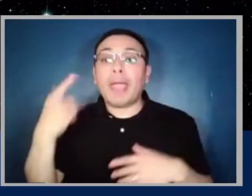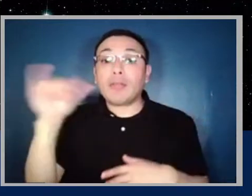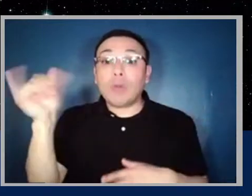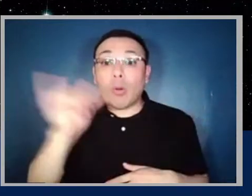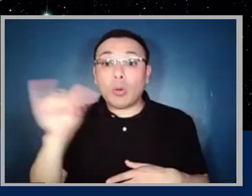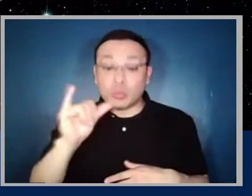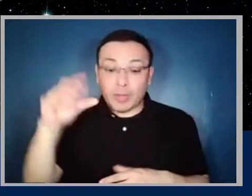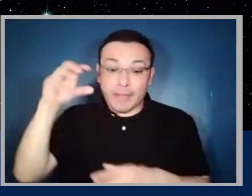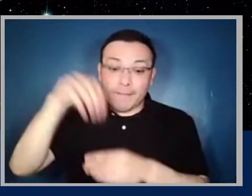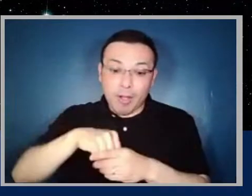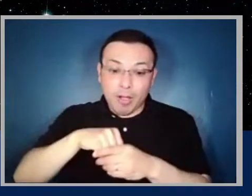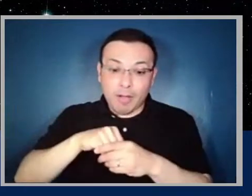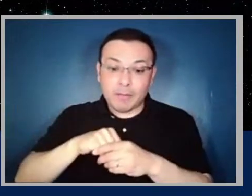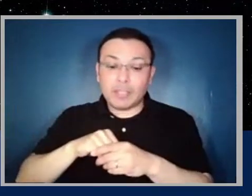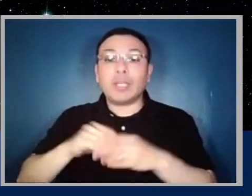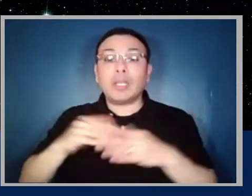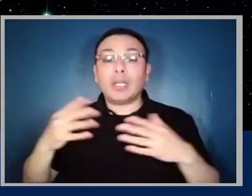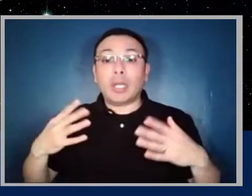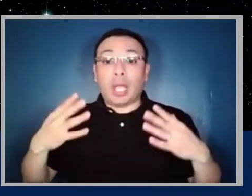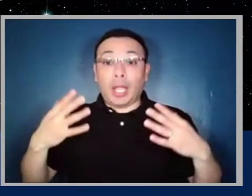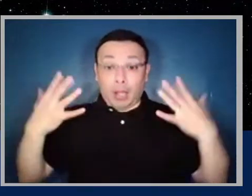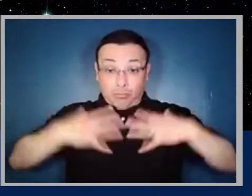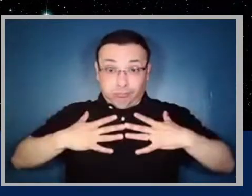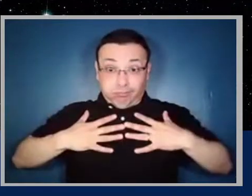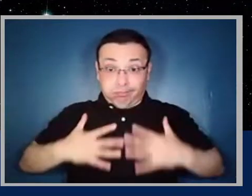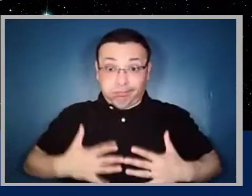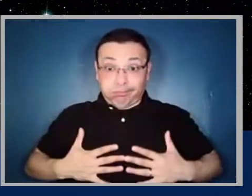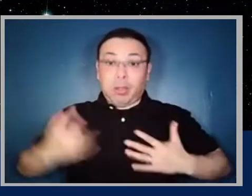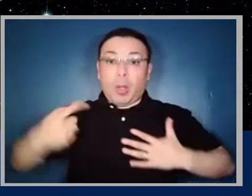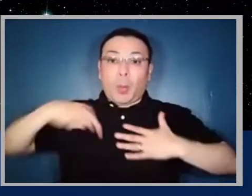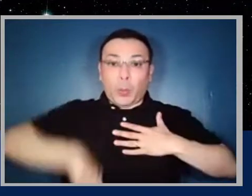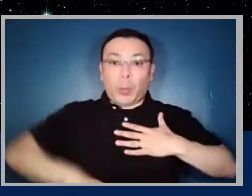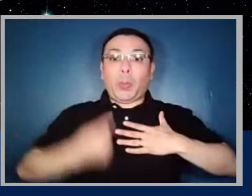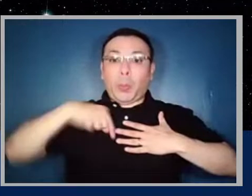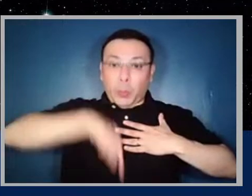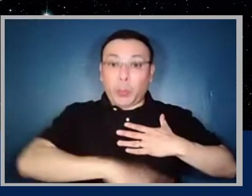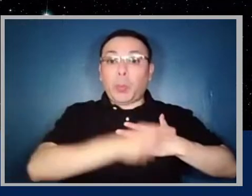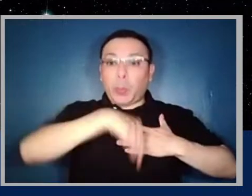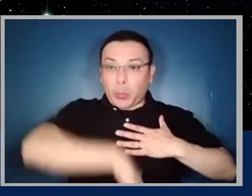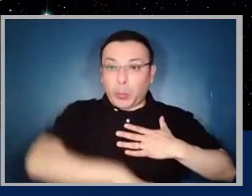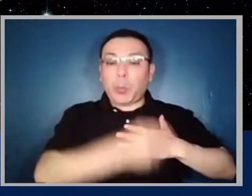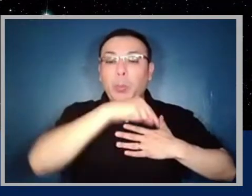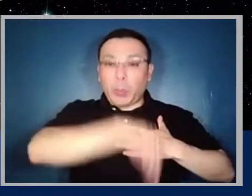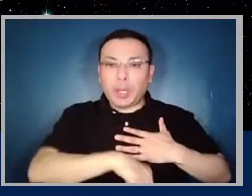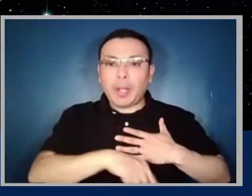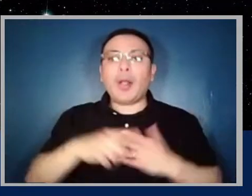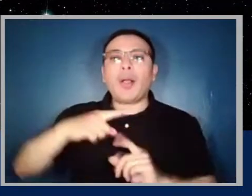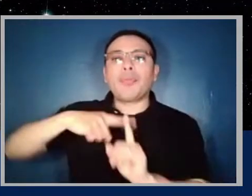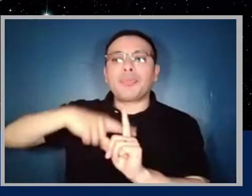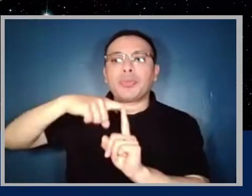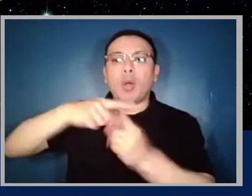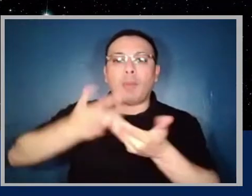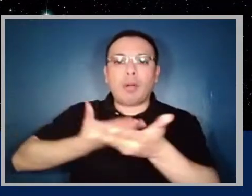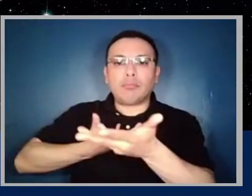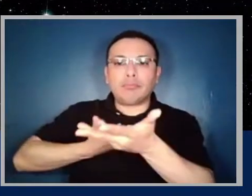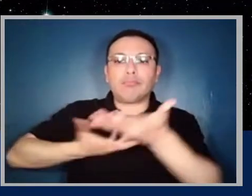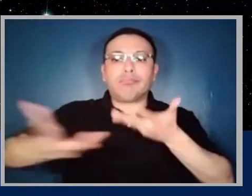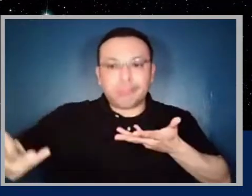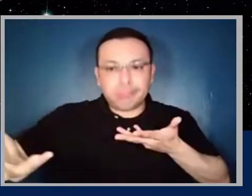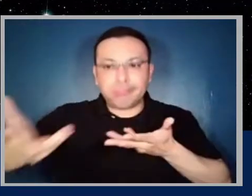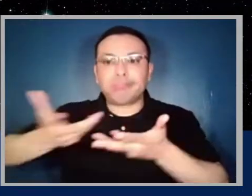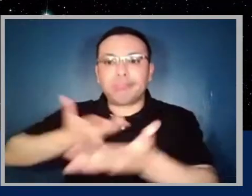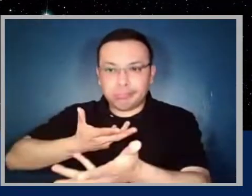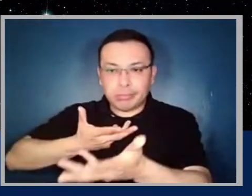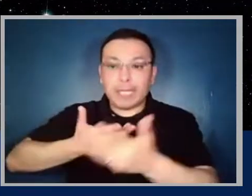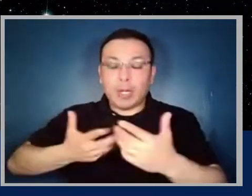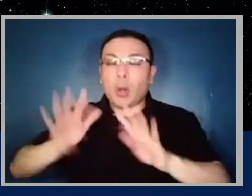that the astronauts wear. So. Gotcha. So you have like an ammonia or a thermal exchange. Maybe the ammonia. Thermal exchange. There's water in the